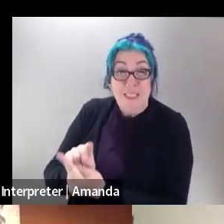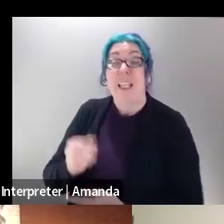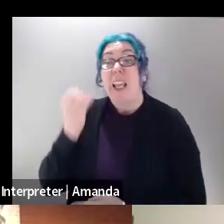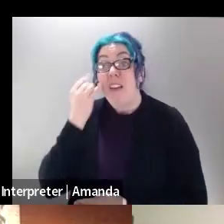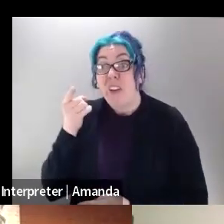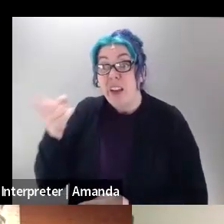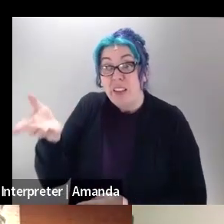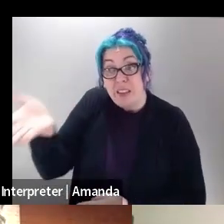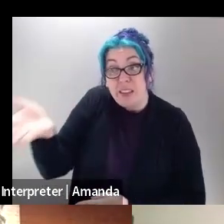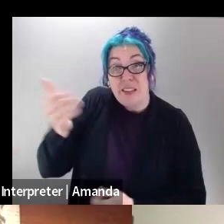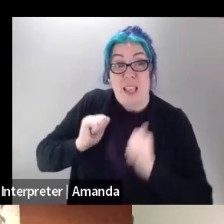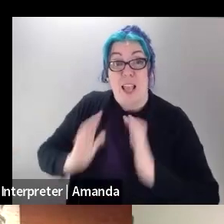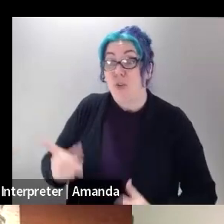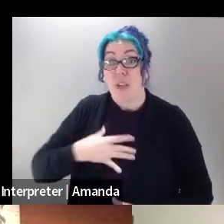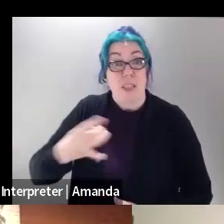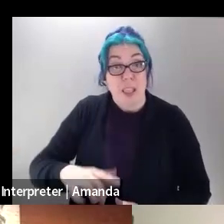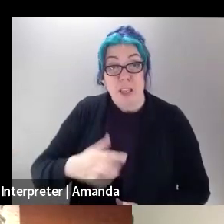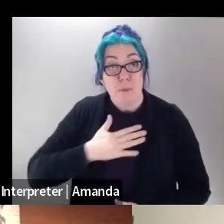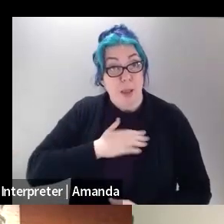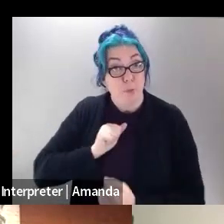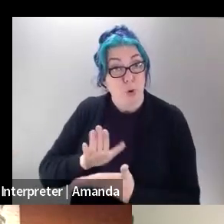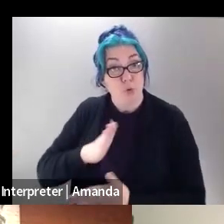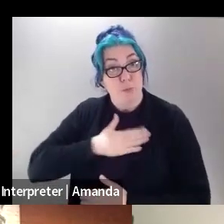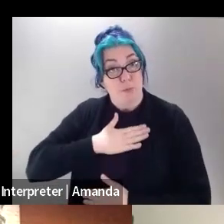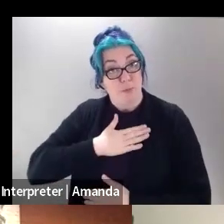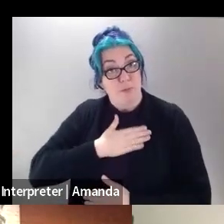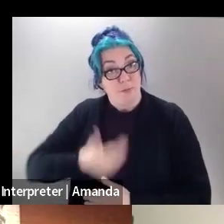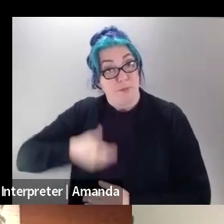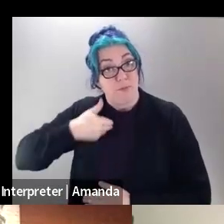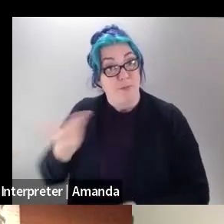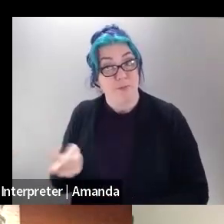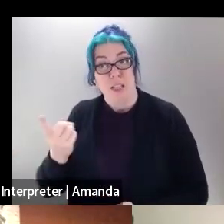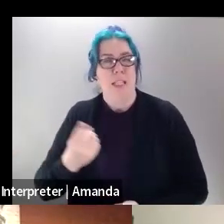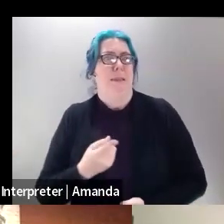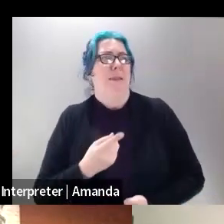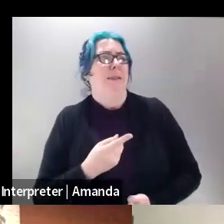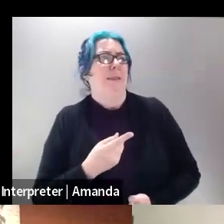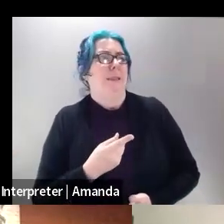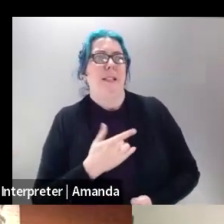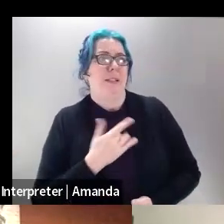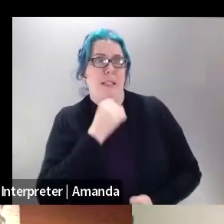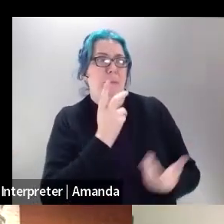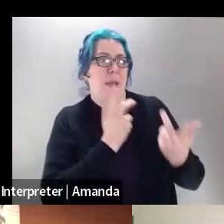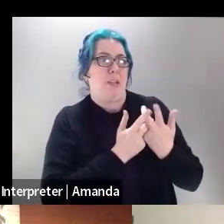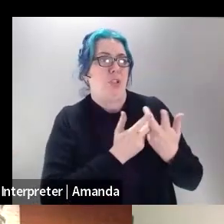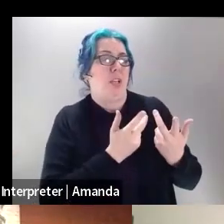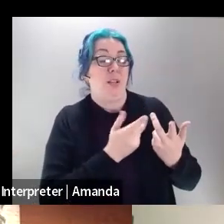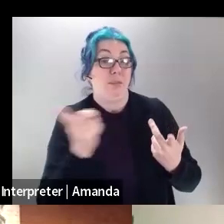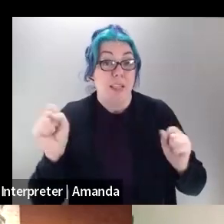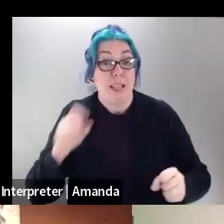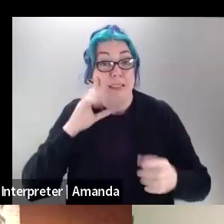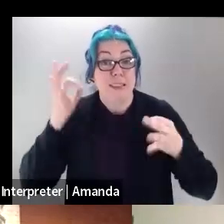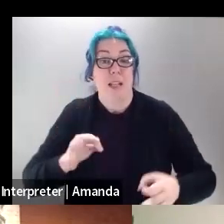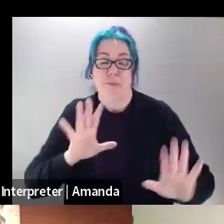me, great. Like, at least we know now, before we go into the room and you're like stuck with me. And I'm